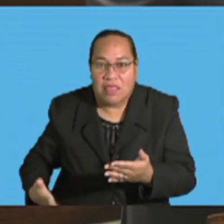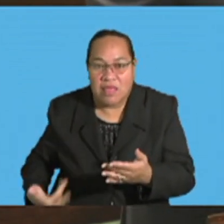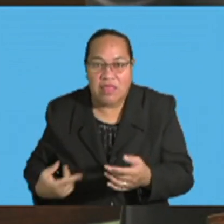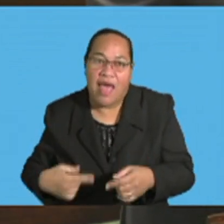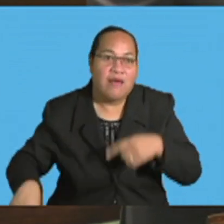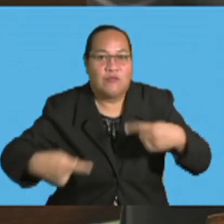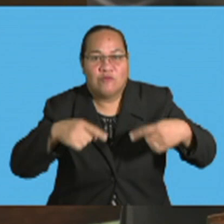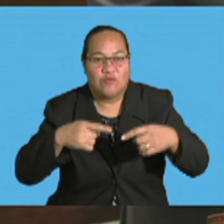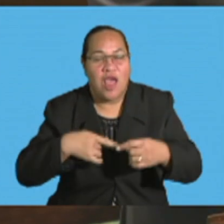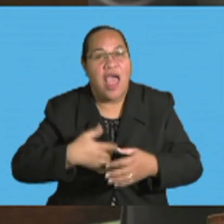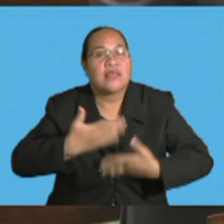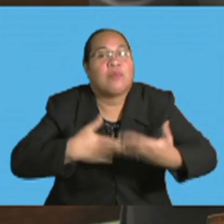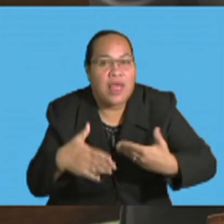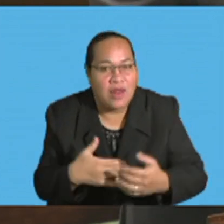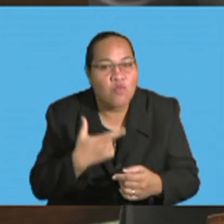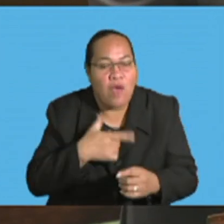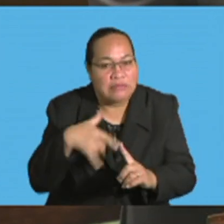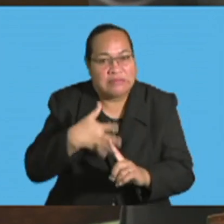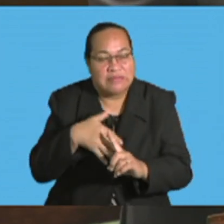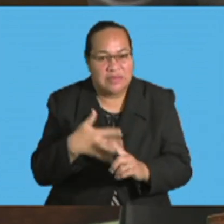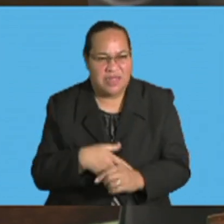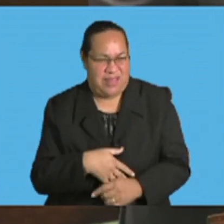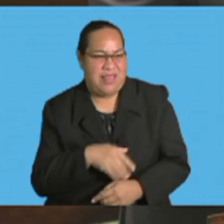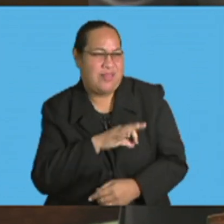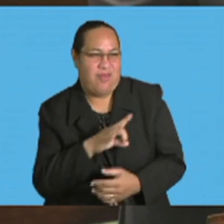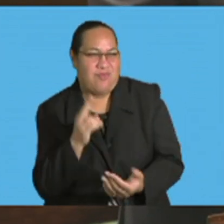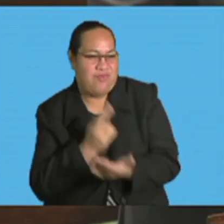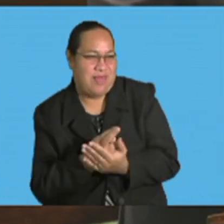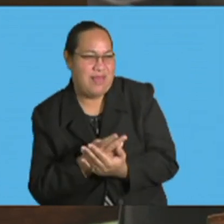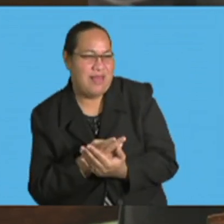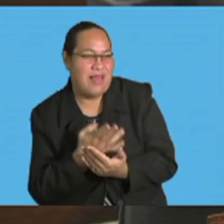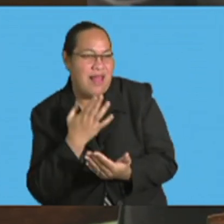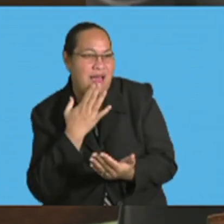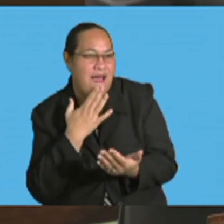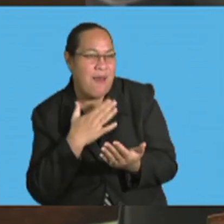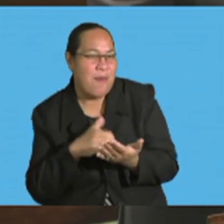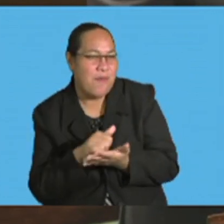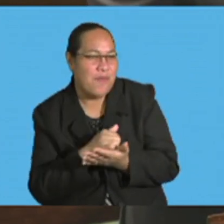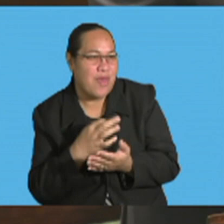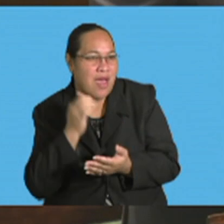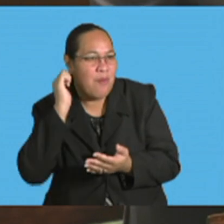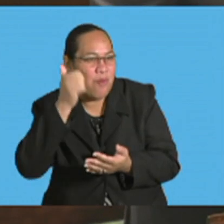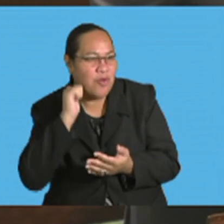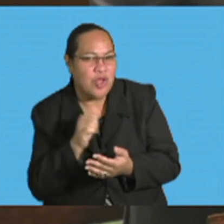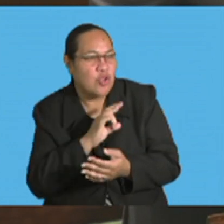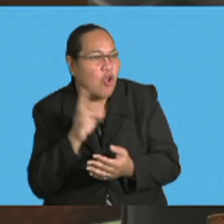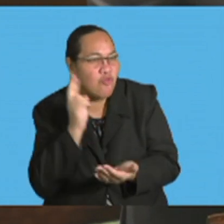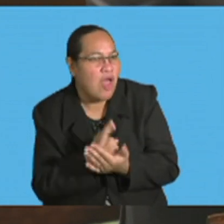argument. That's not a real apology, Honorable Speaker. That's not a real effort at seeking